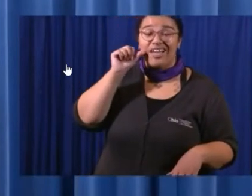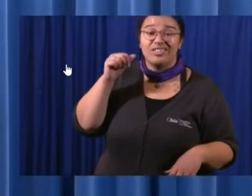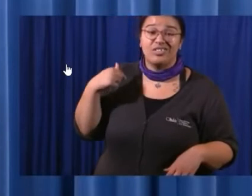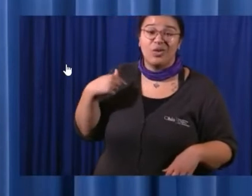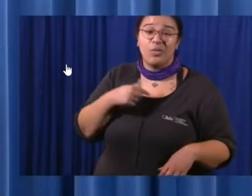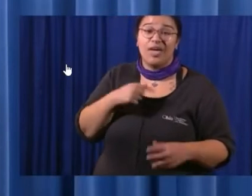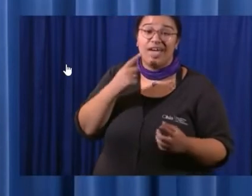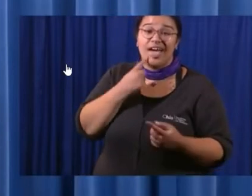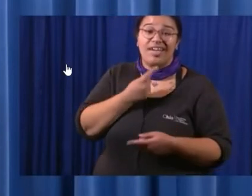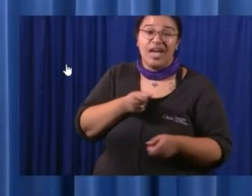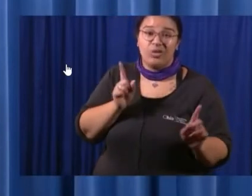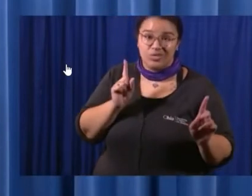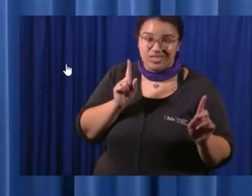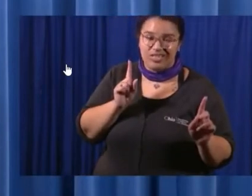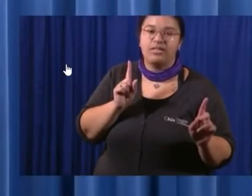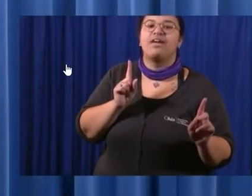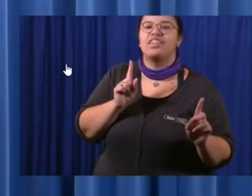TV campaign on